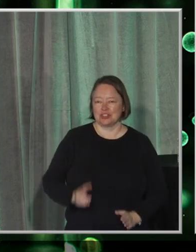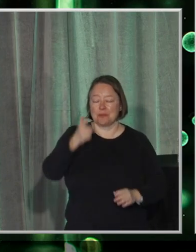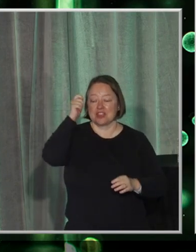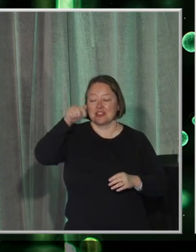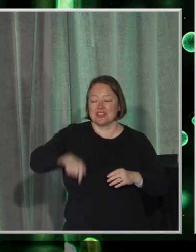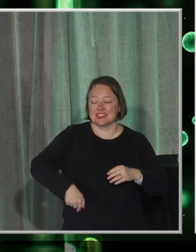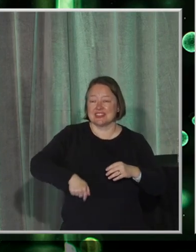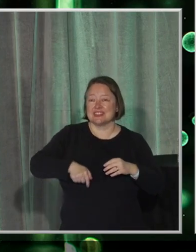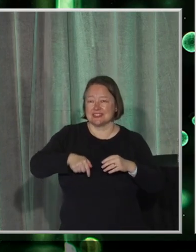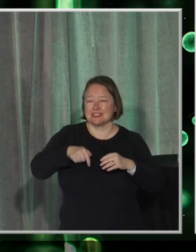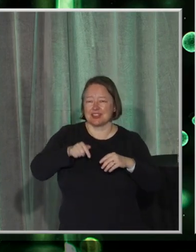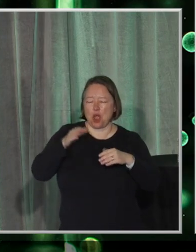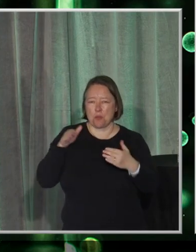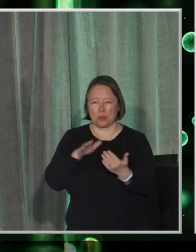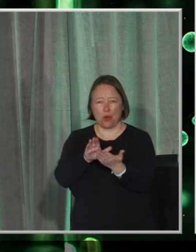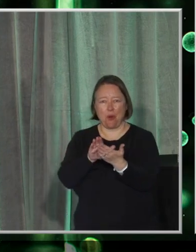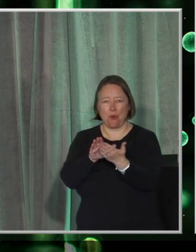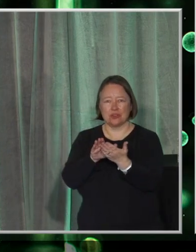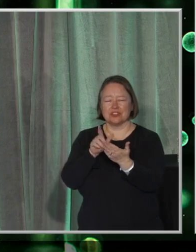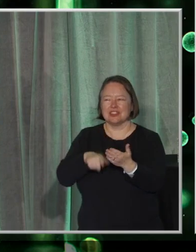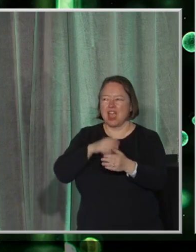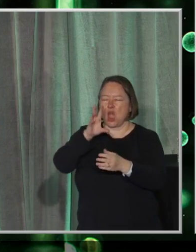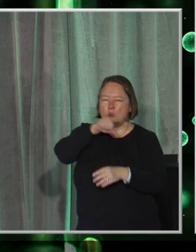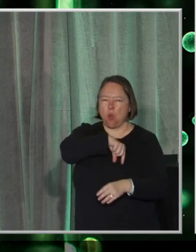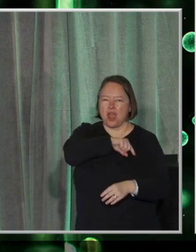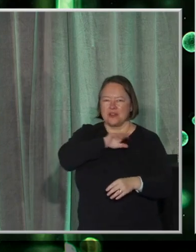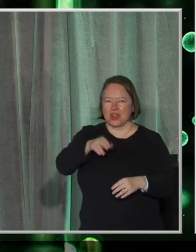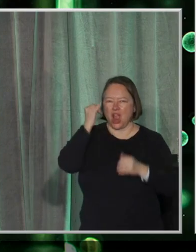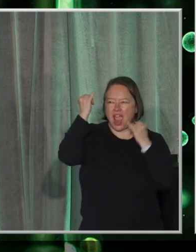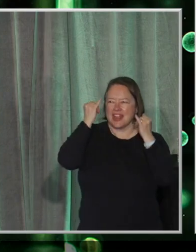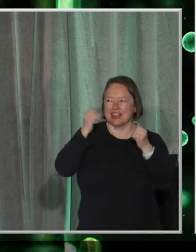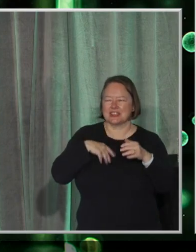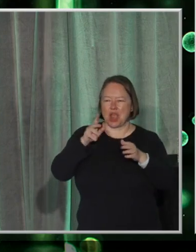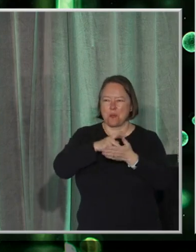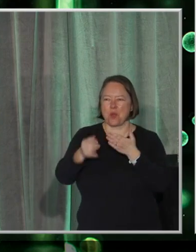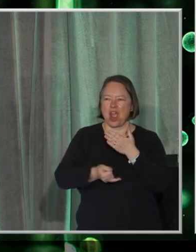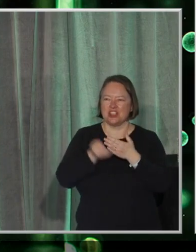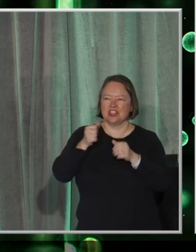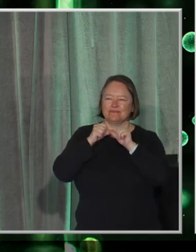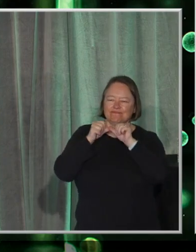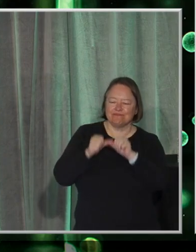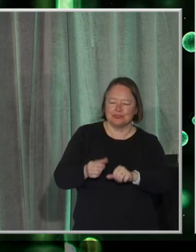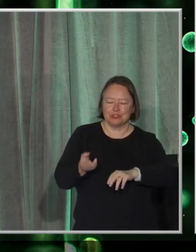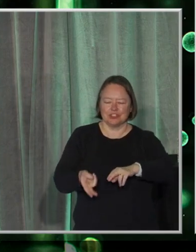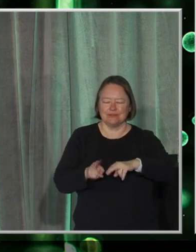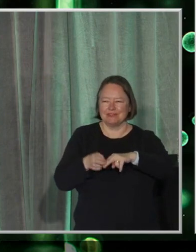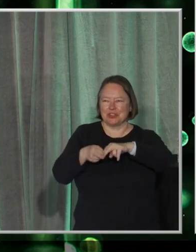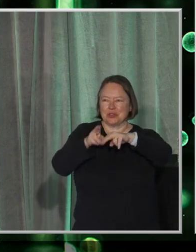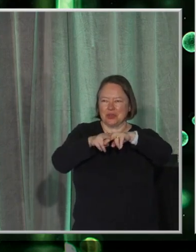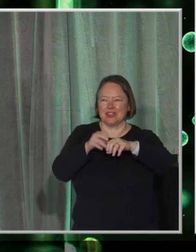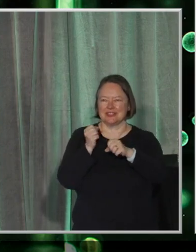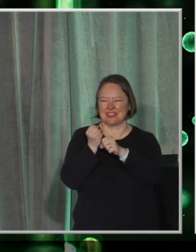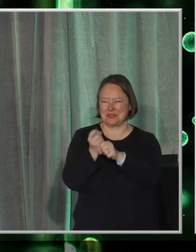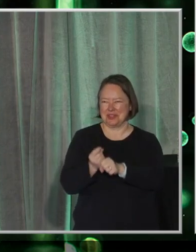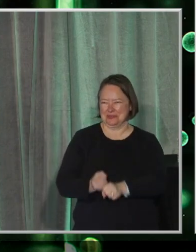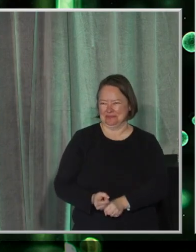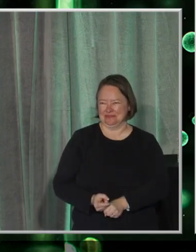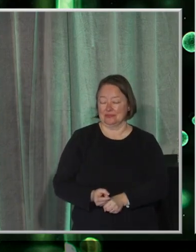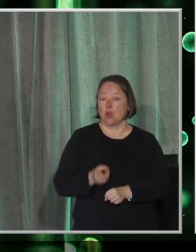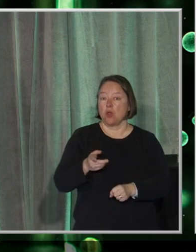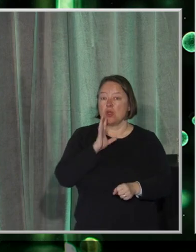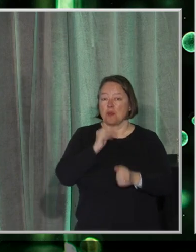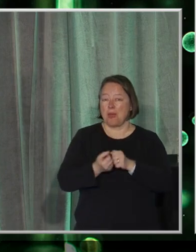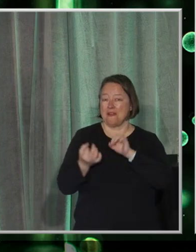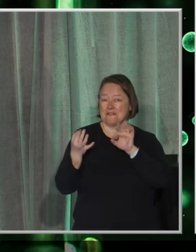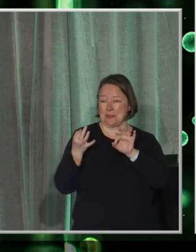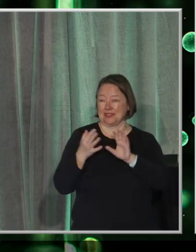of this personalized approach that the quality of ideas and projects continues to increase year over year. Speaking of